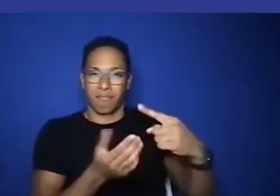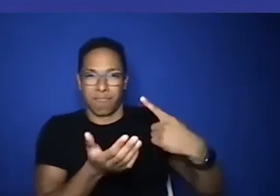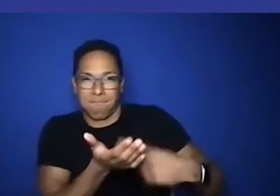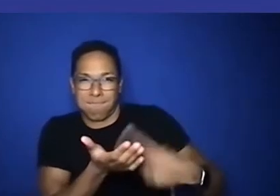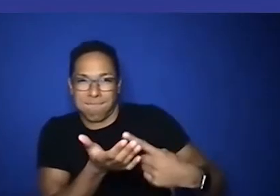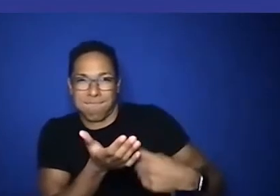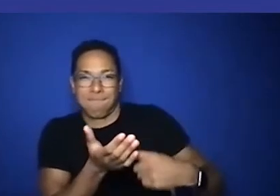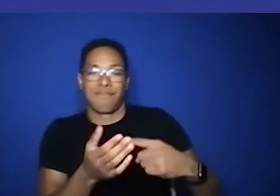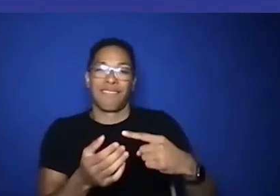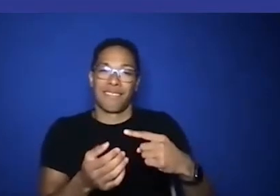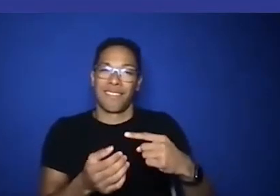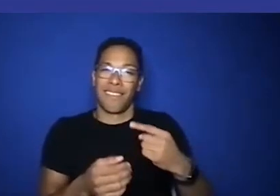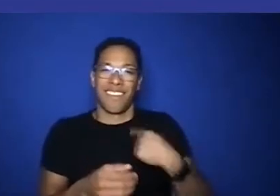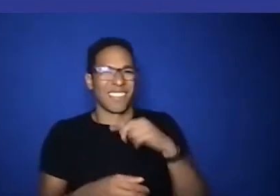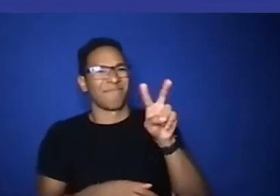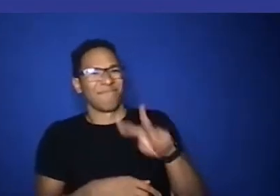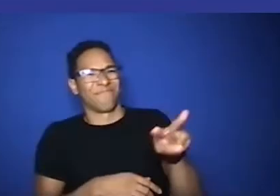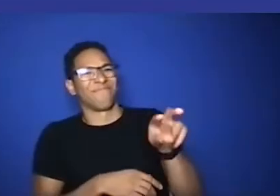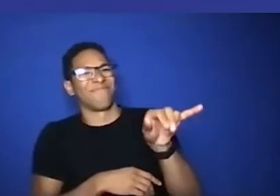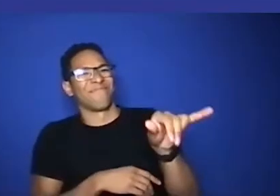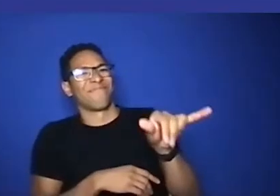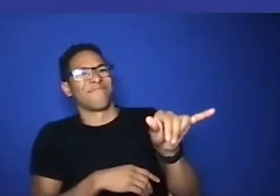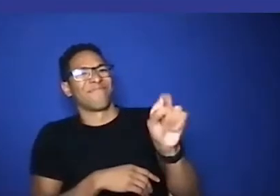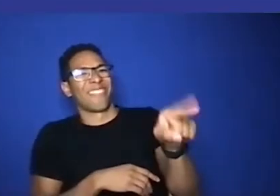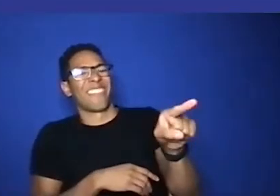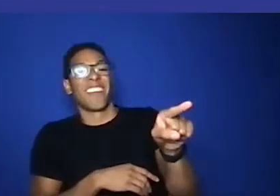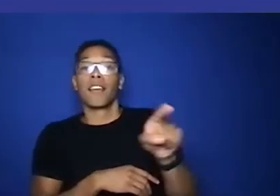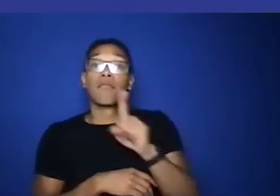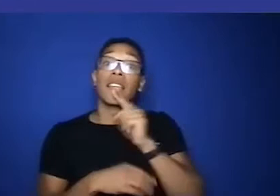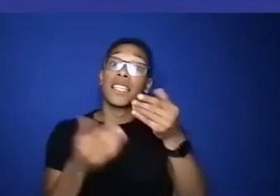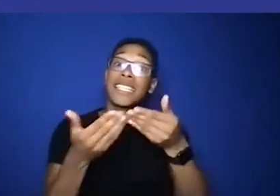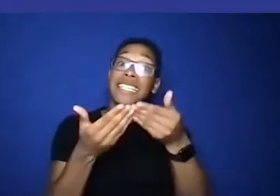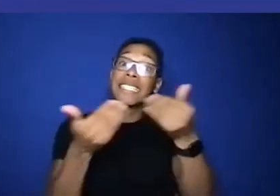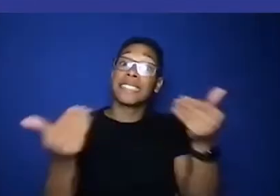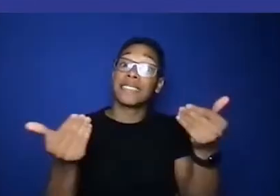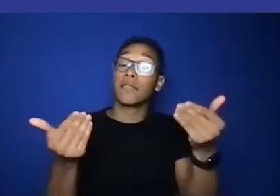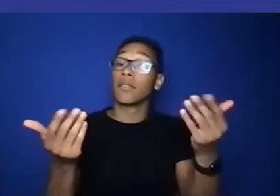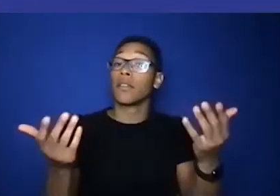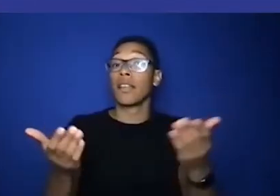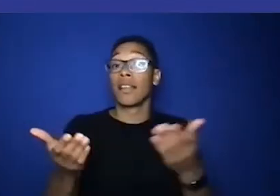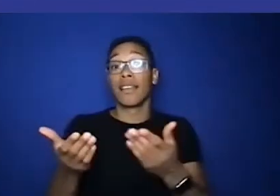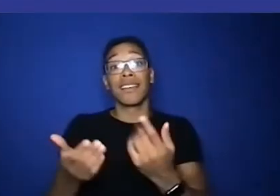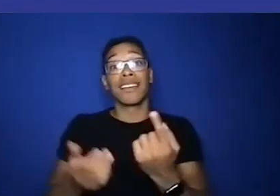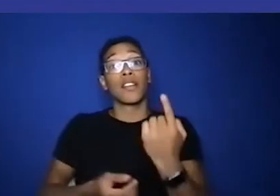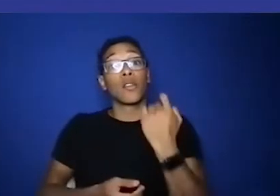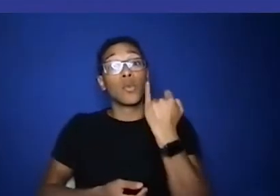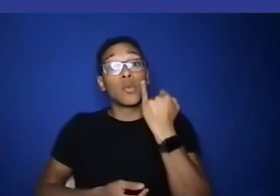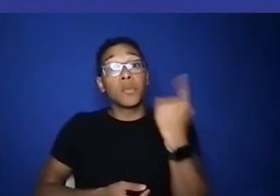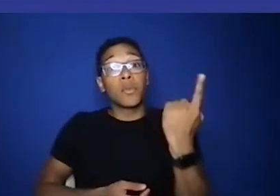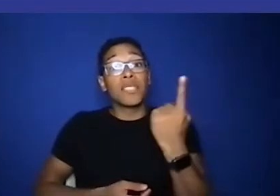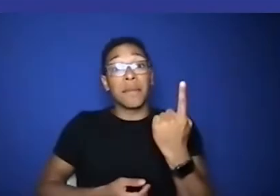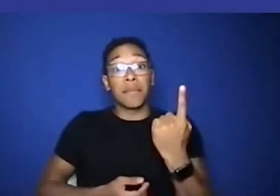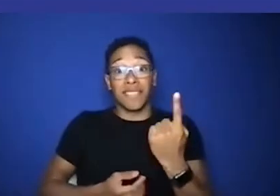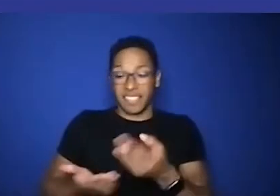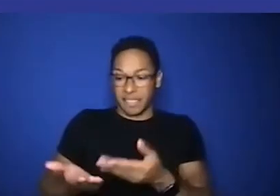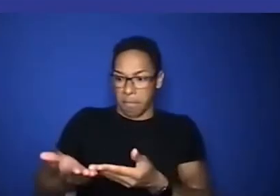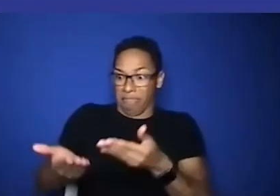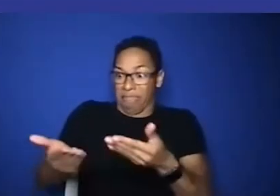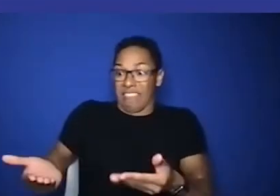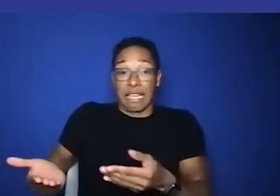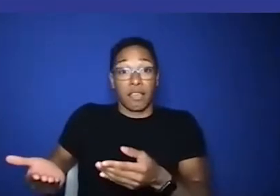there's a difference between something that is an object and then something that is like a gift or a relative, because those things